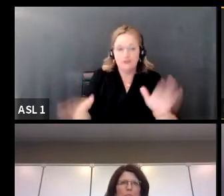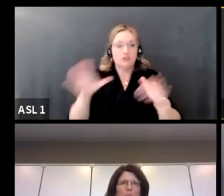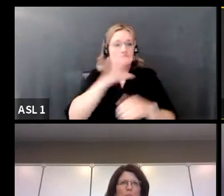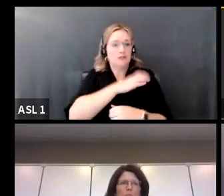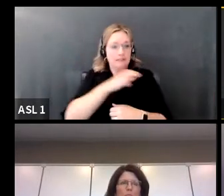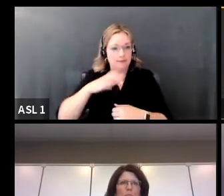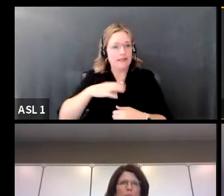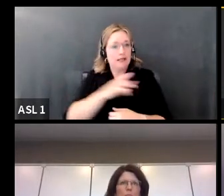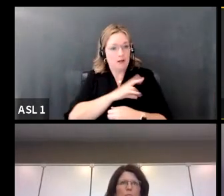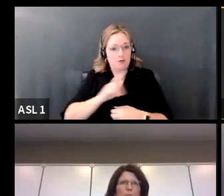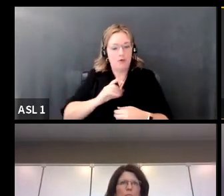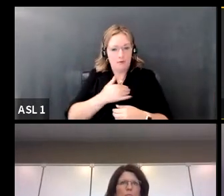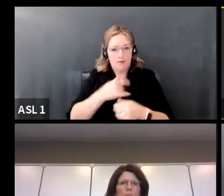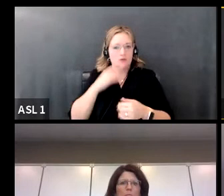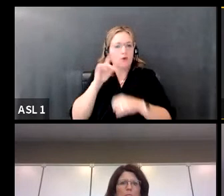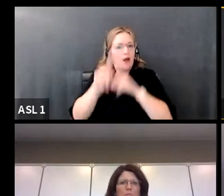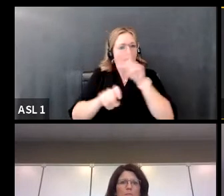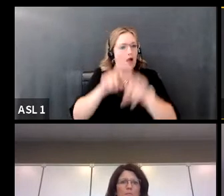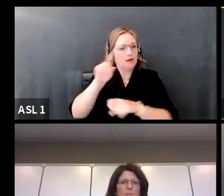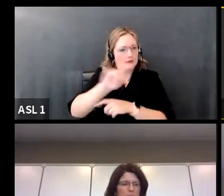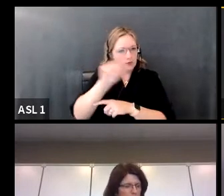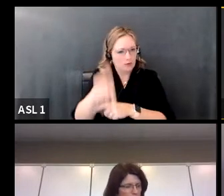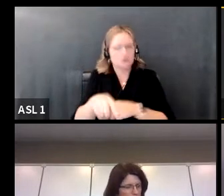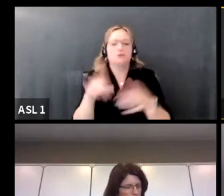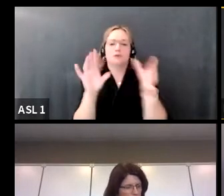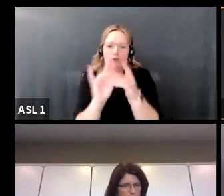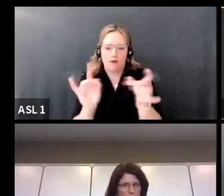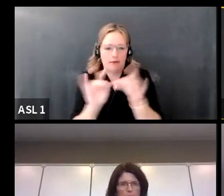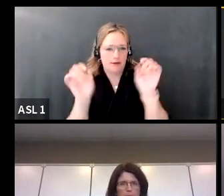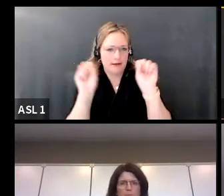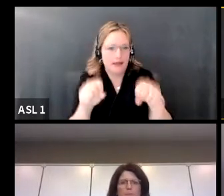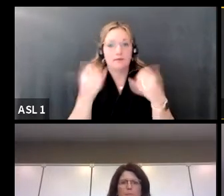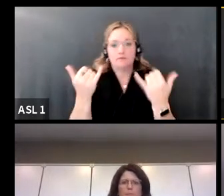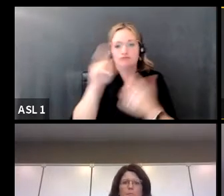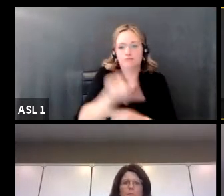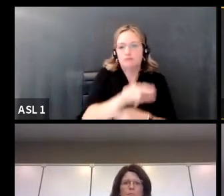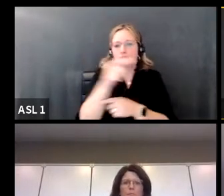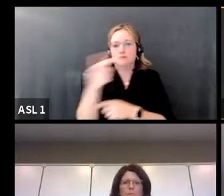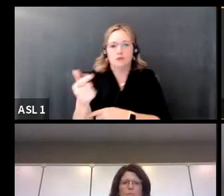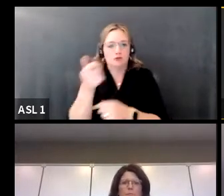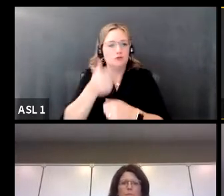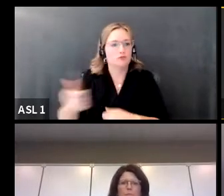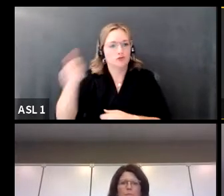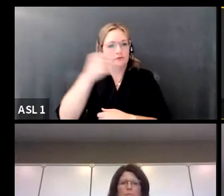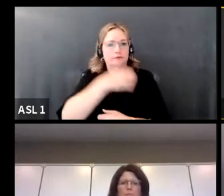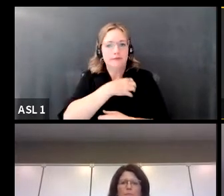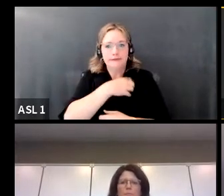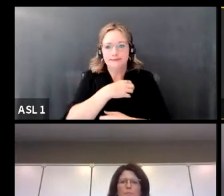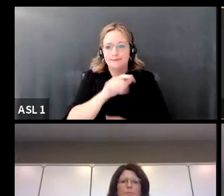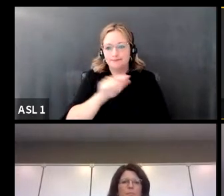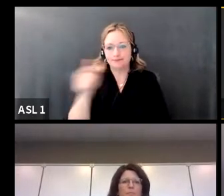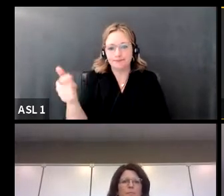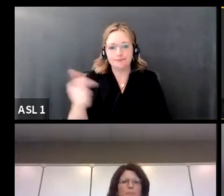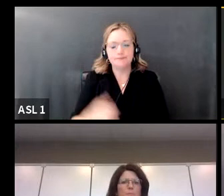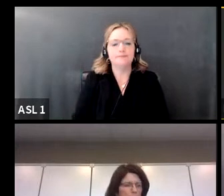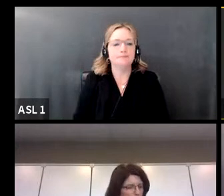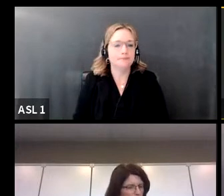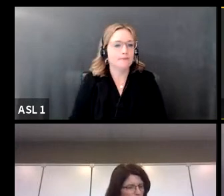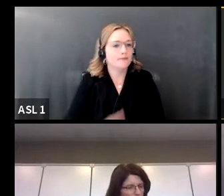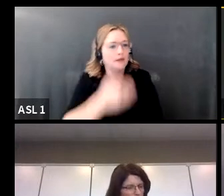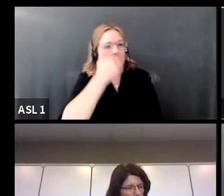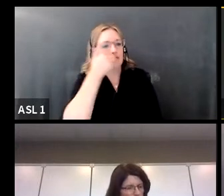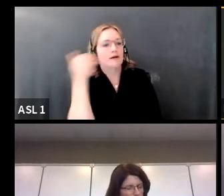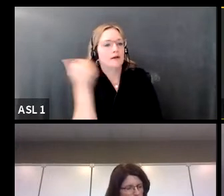opportunity to ask questions and make comments chief over to you thank you very much vice chair